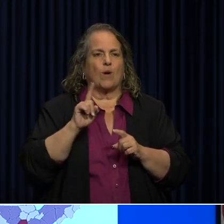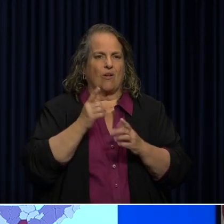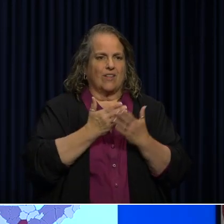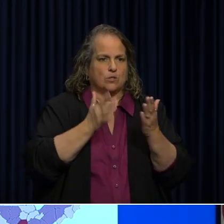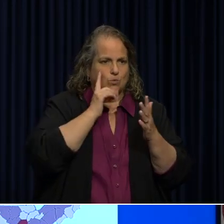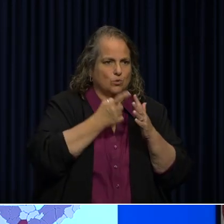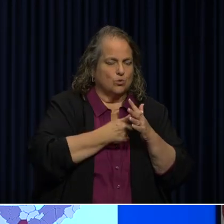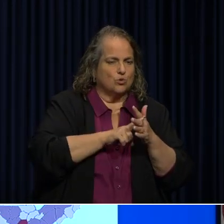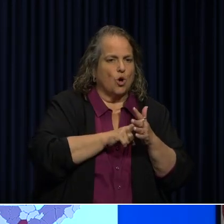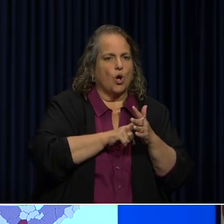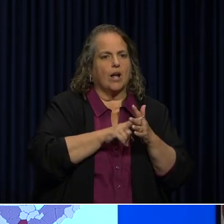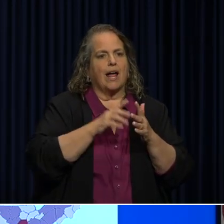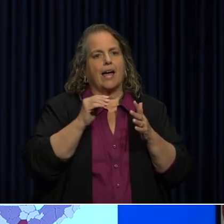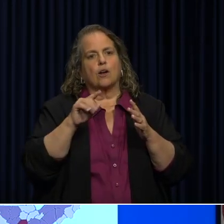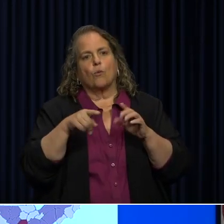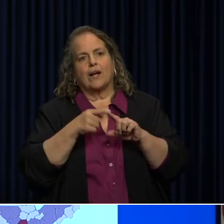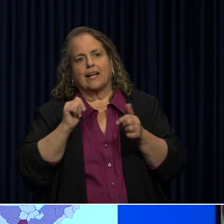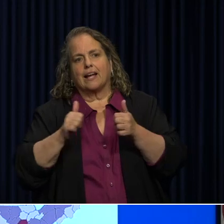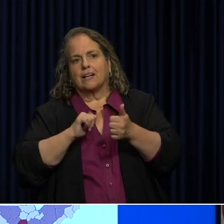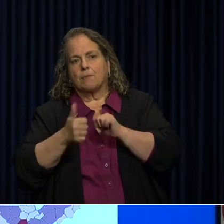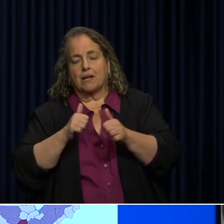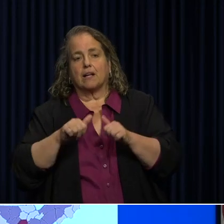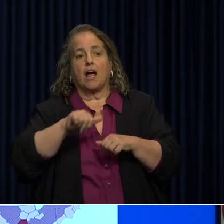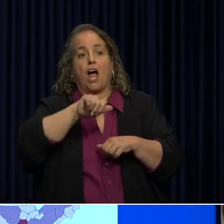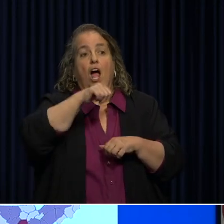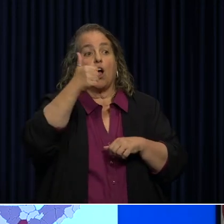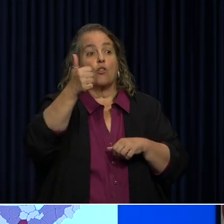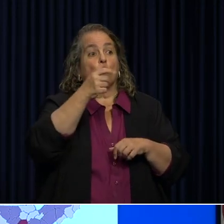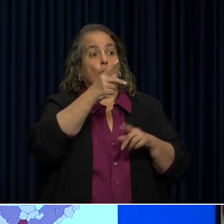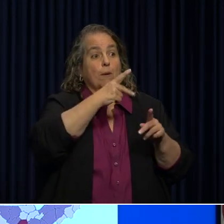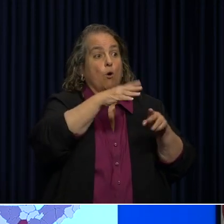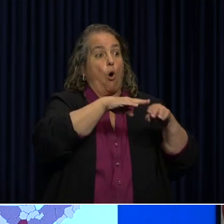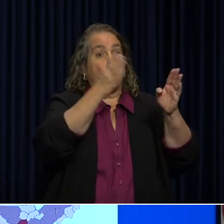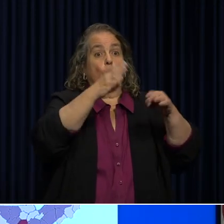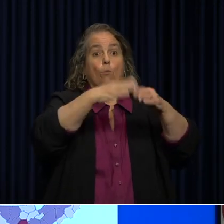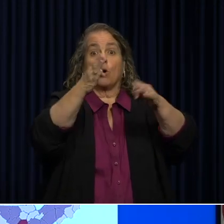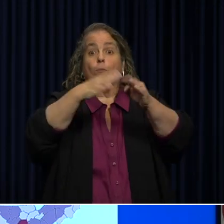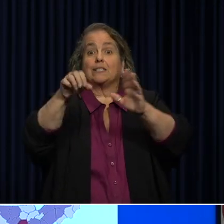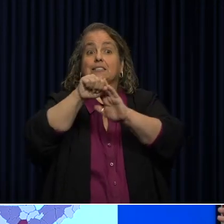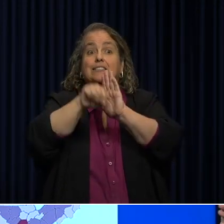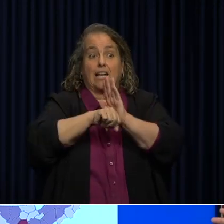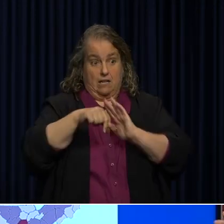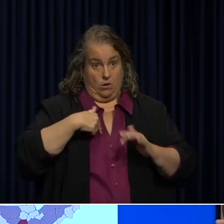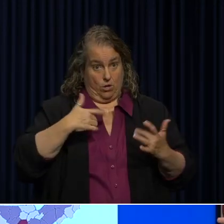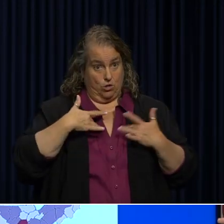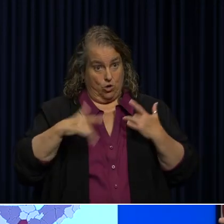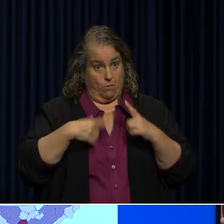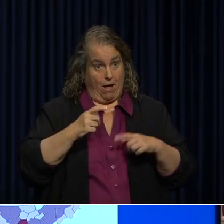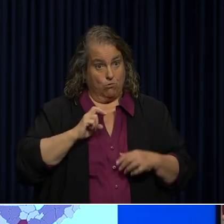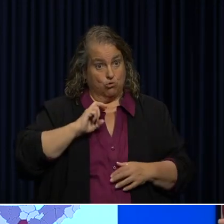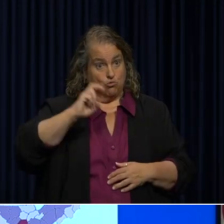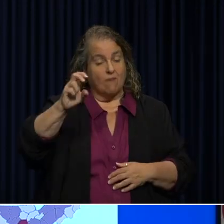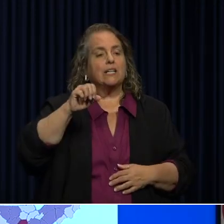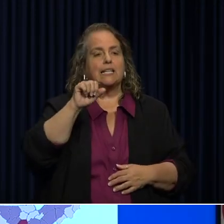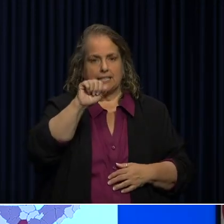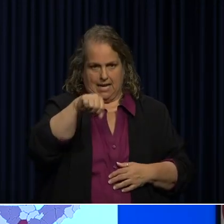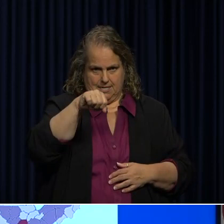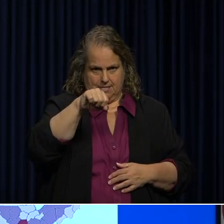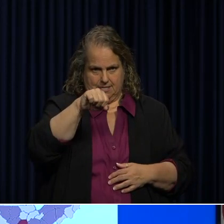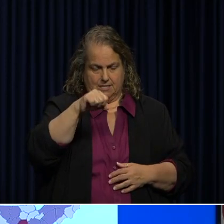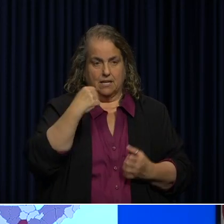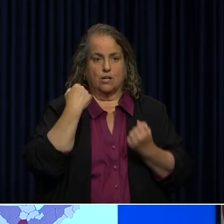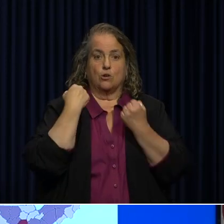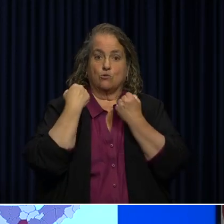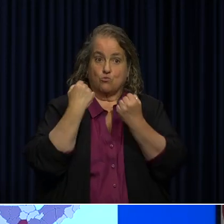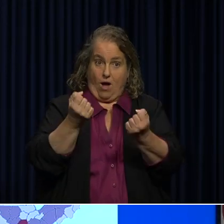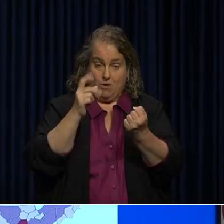start. With others reopening, am I concerned about travel? Yes, I am. And so our travel ban and the requirements about people who